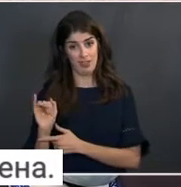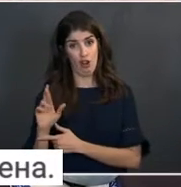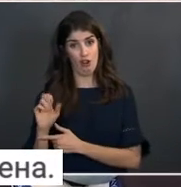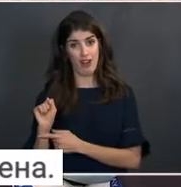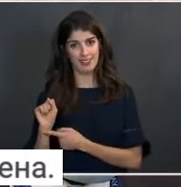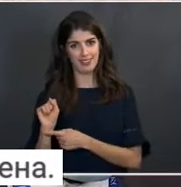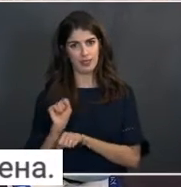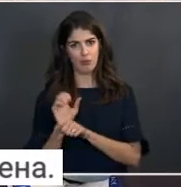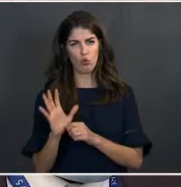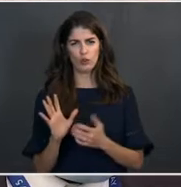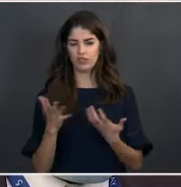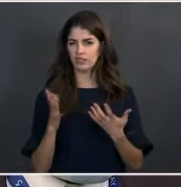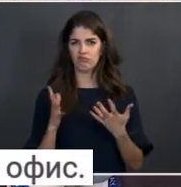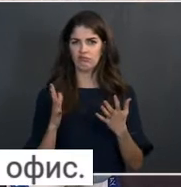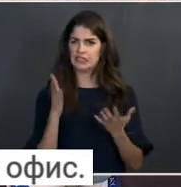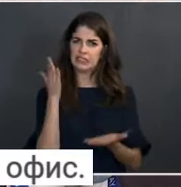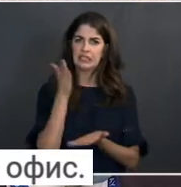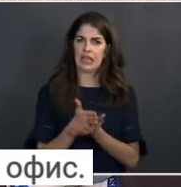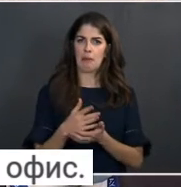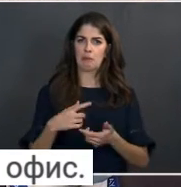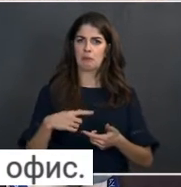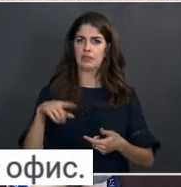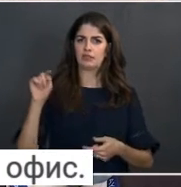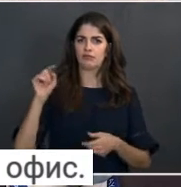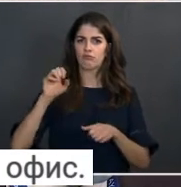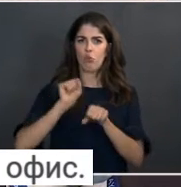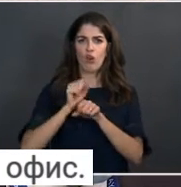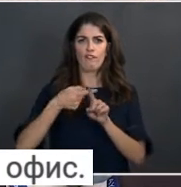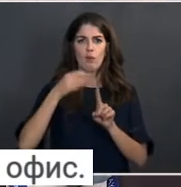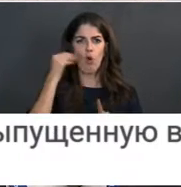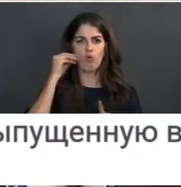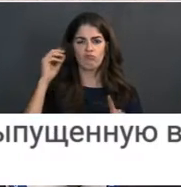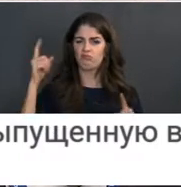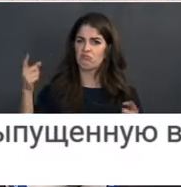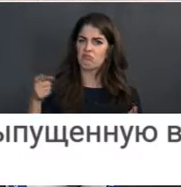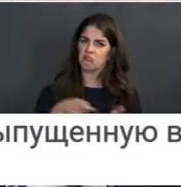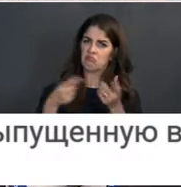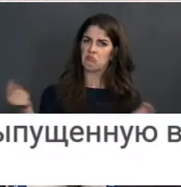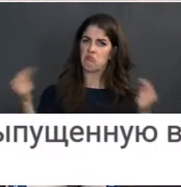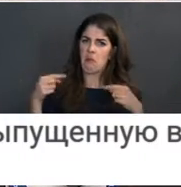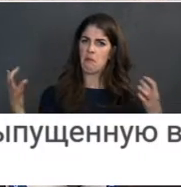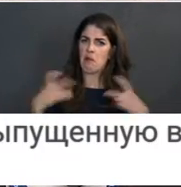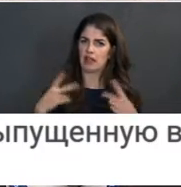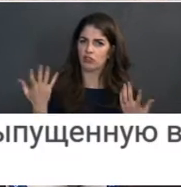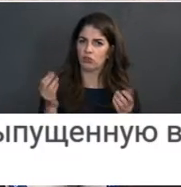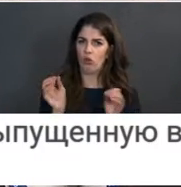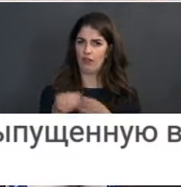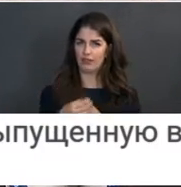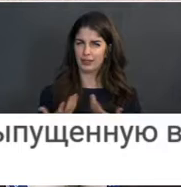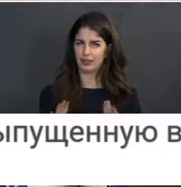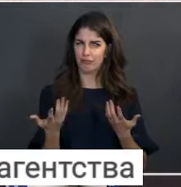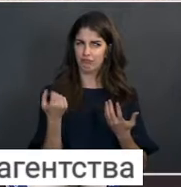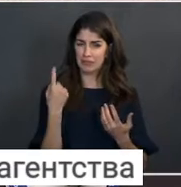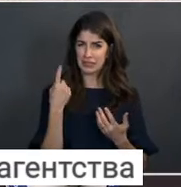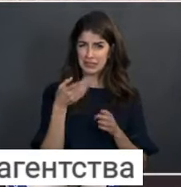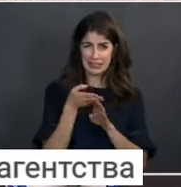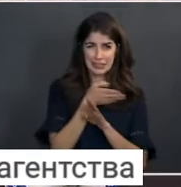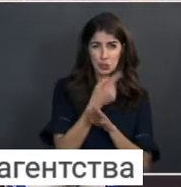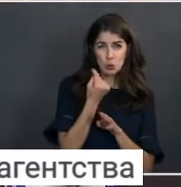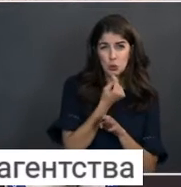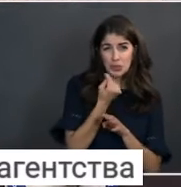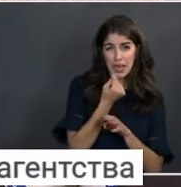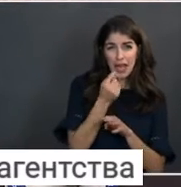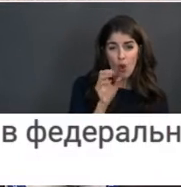having telework suspended. They're all being called back into the office. This despite an OMB directive issued Tuesday ordering